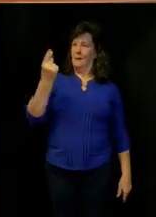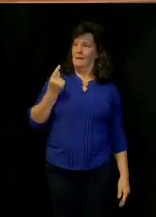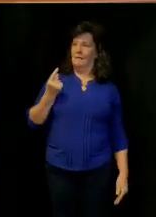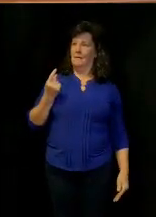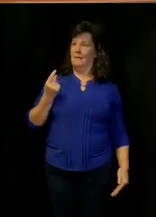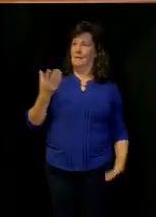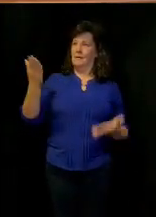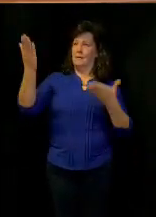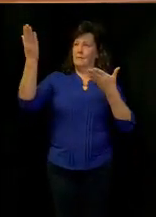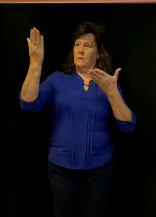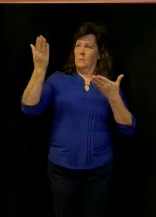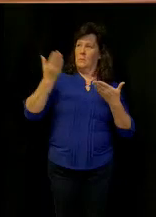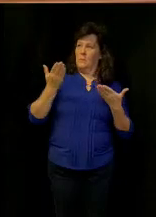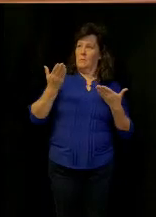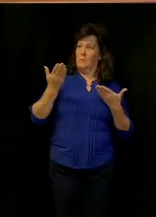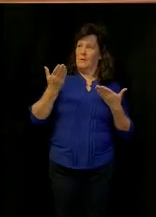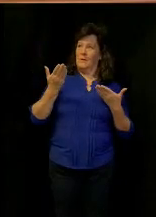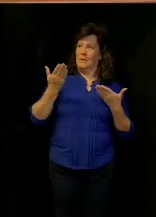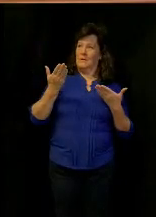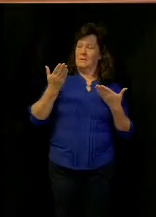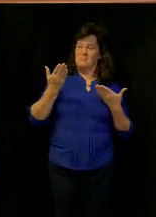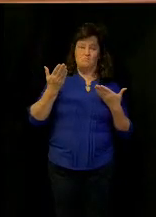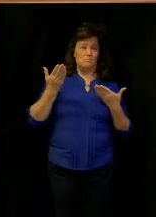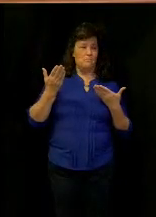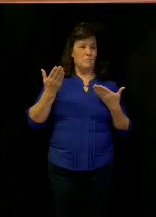dead people to life.